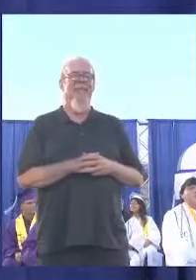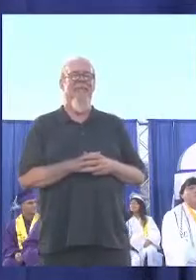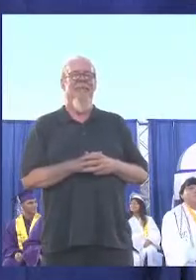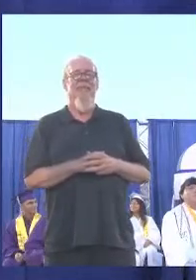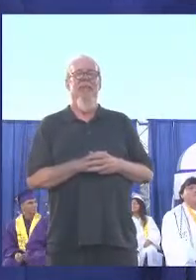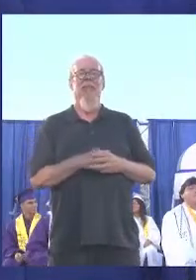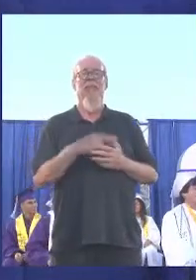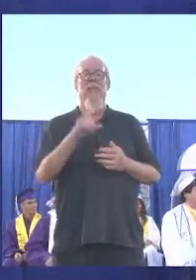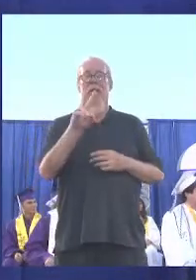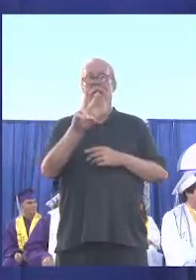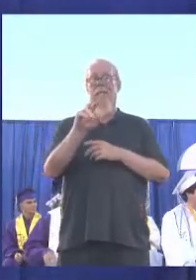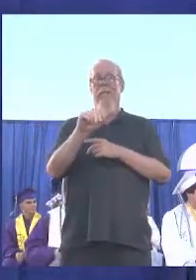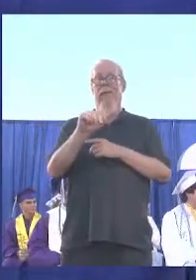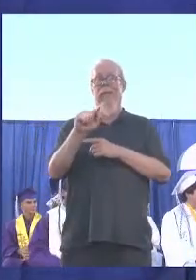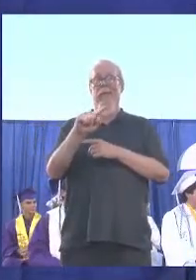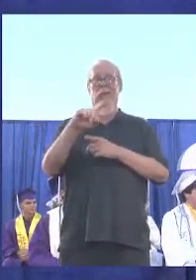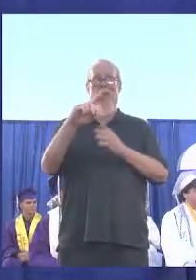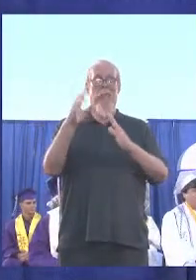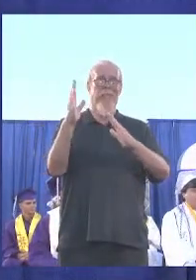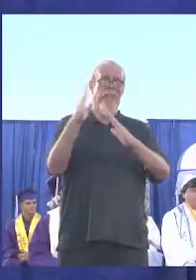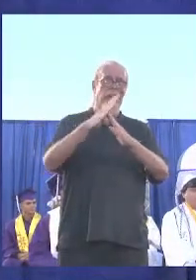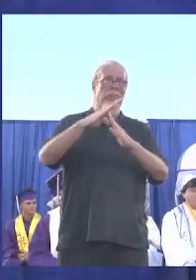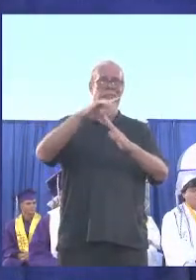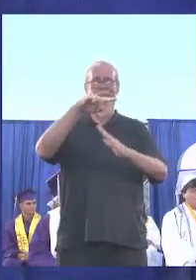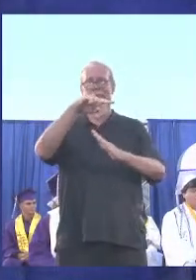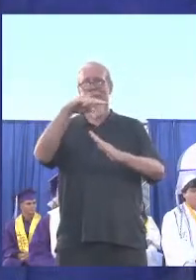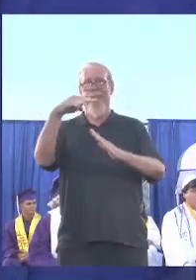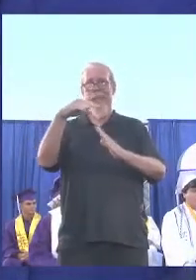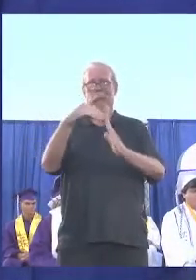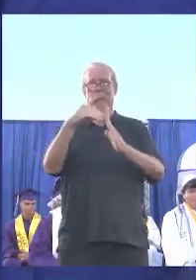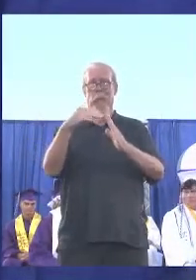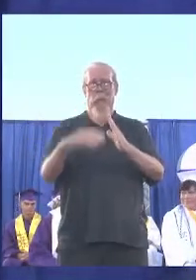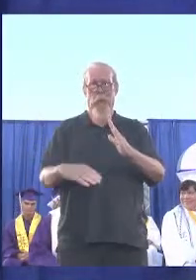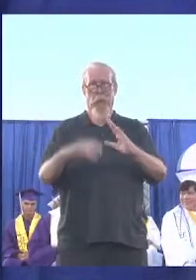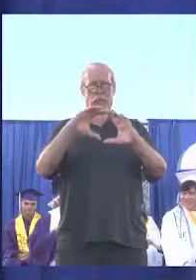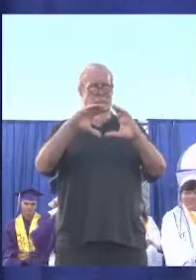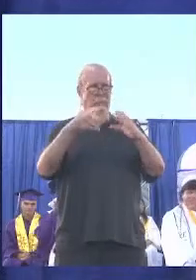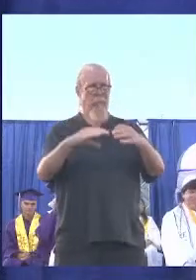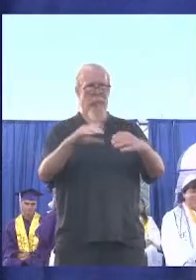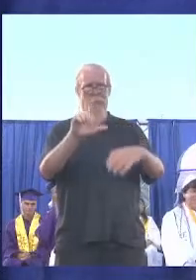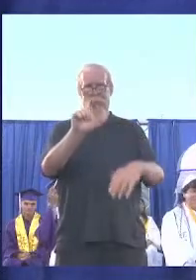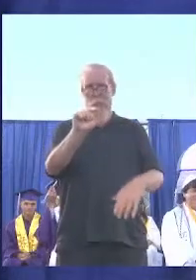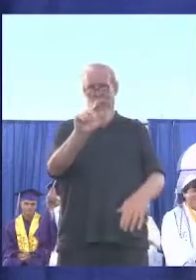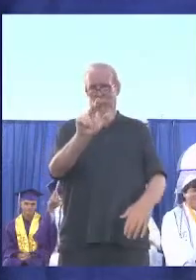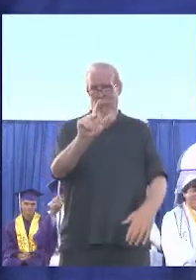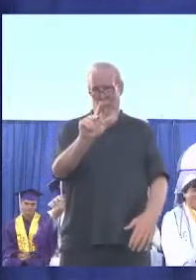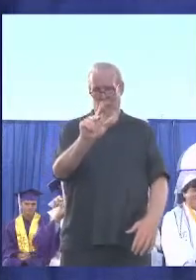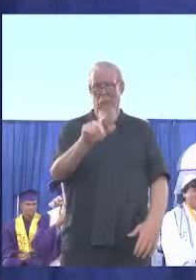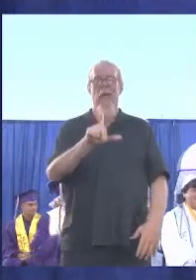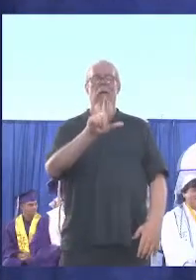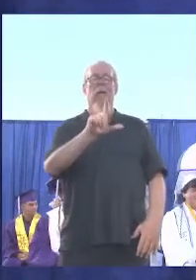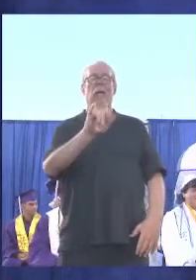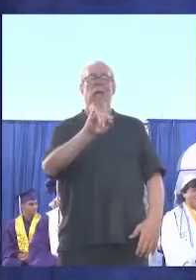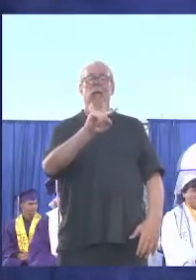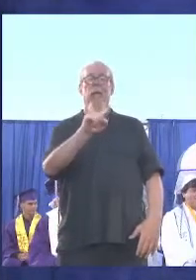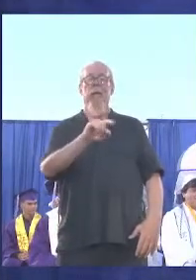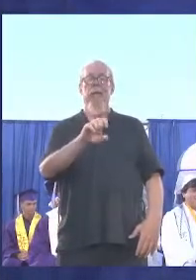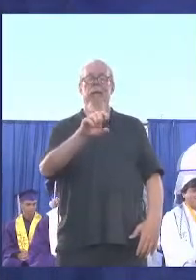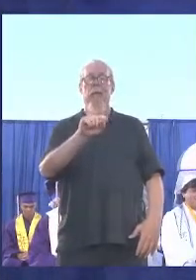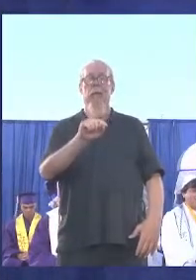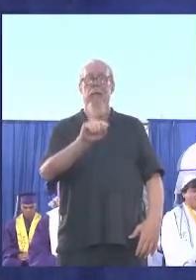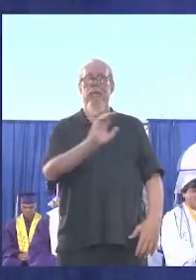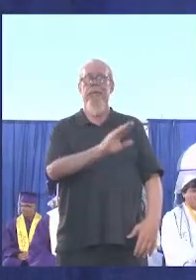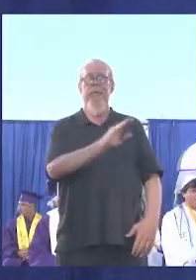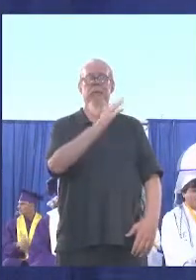As valedictorian of the Brackenridge High School class of 2023, Lizette is the daughter of Ronnie and